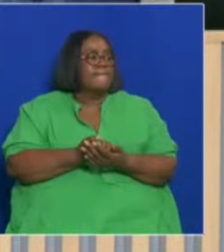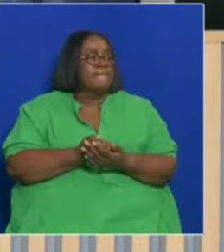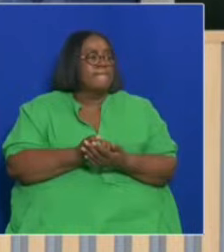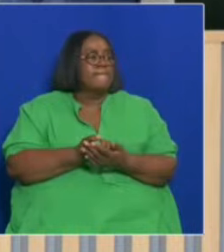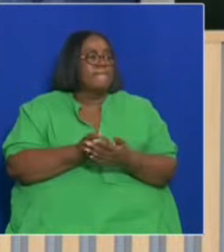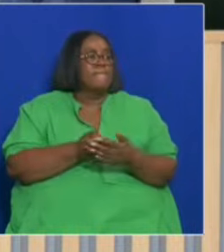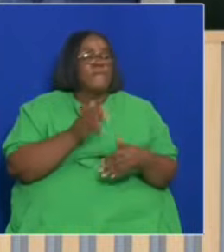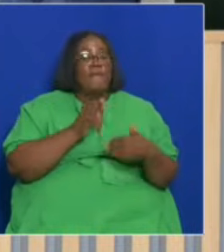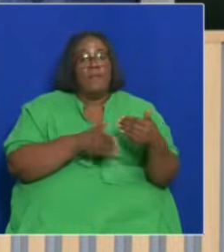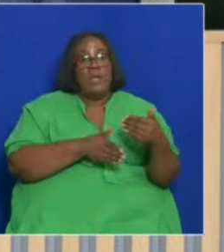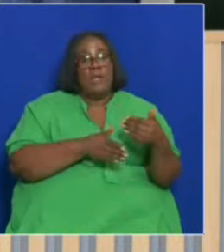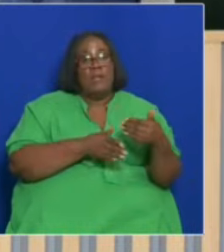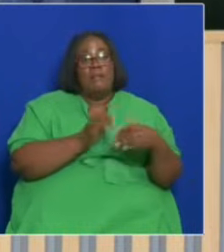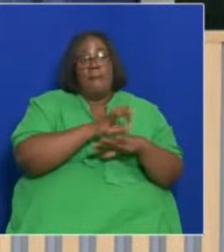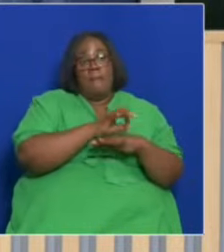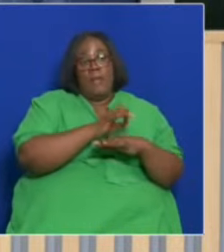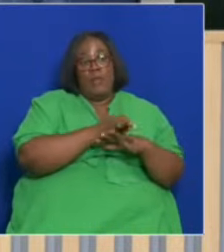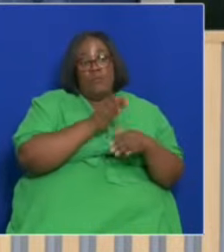So